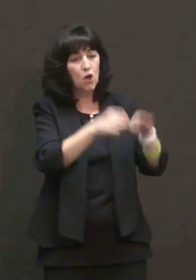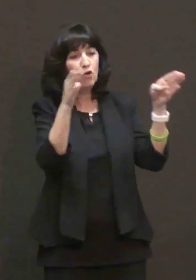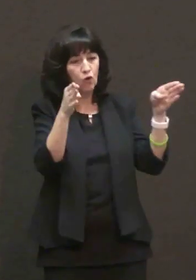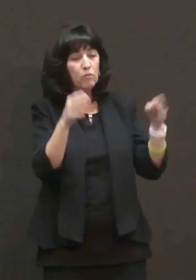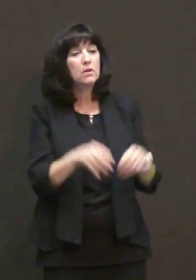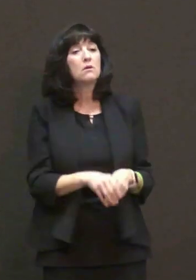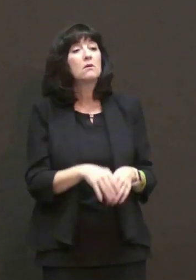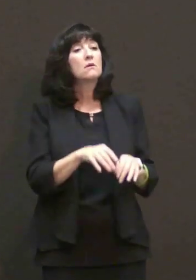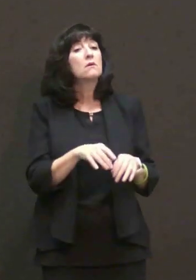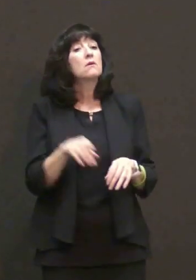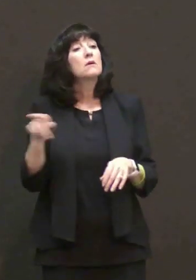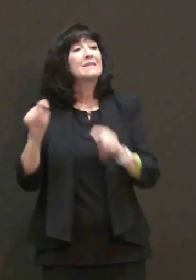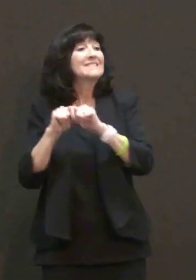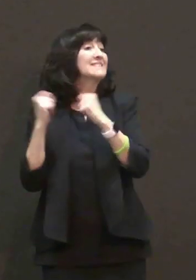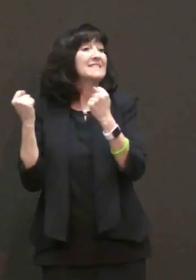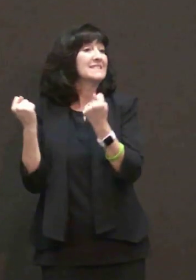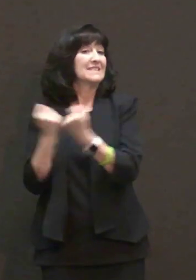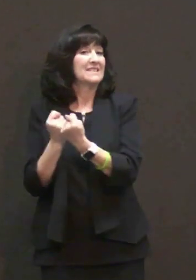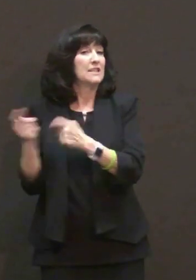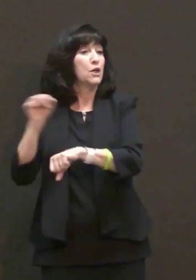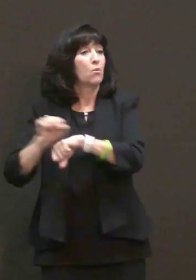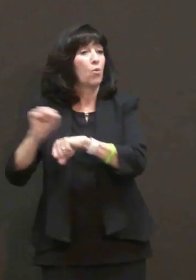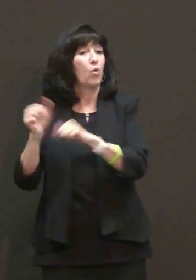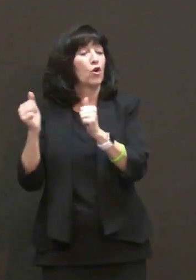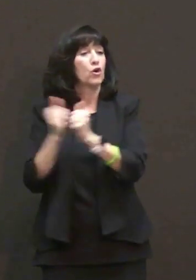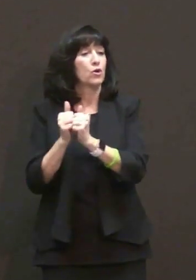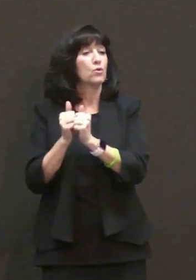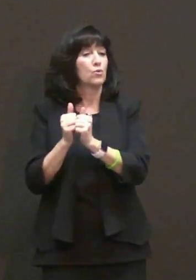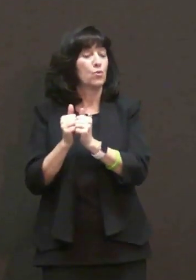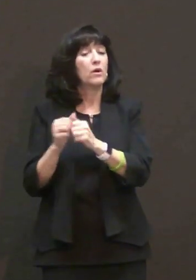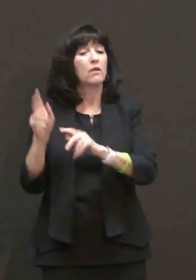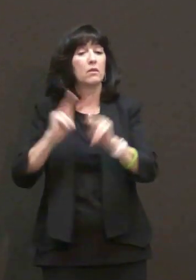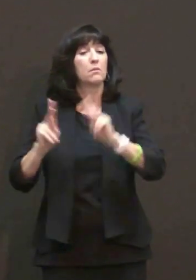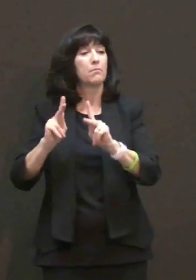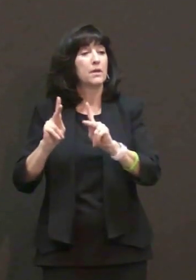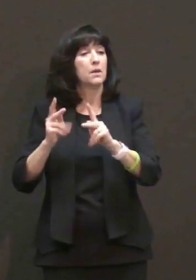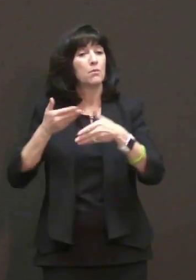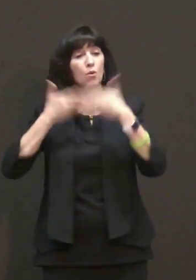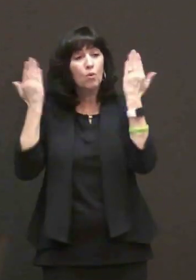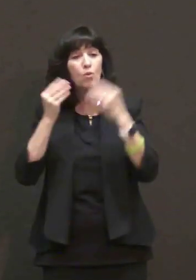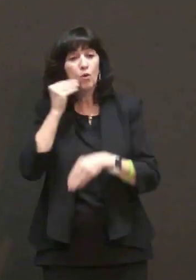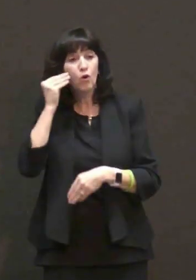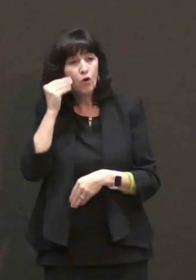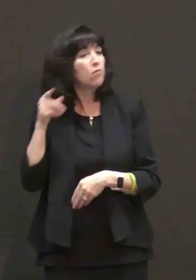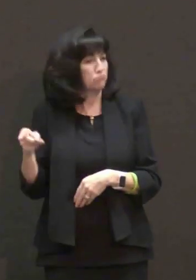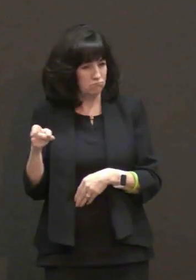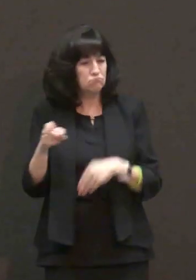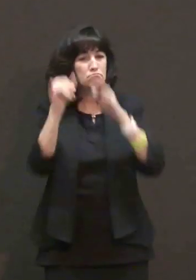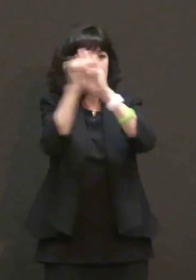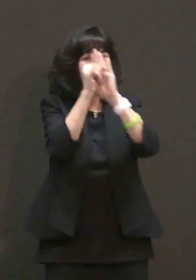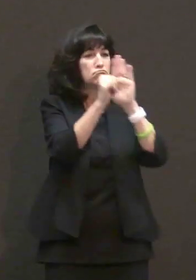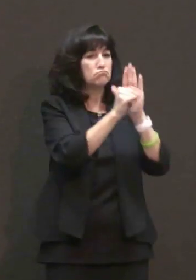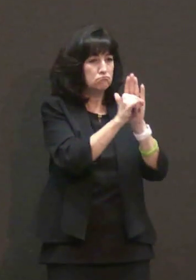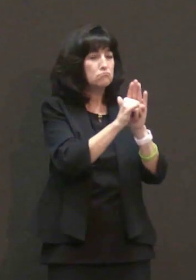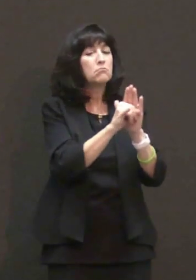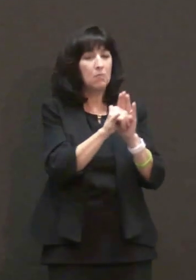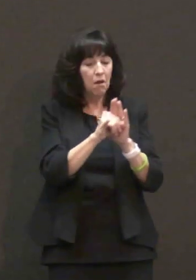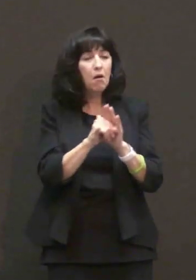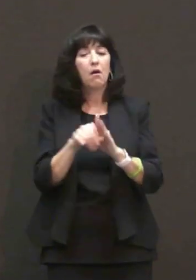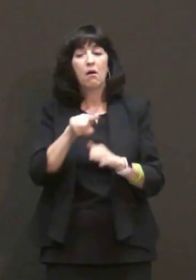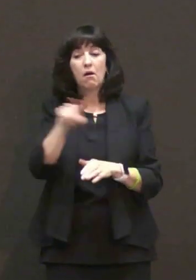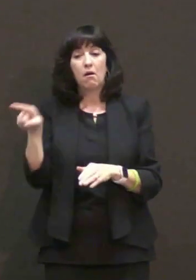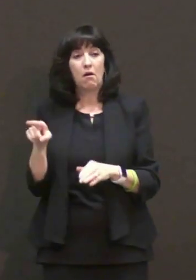they've been identifying just the opposite. They've been identifying hotels so that the homeless have places to go, and we're